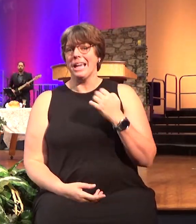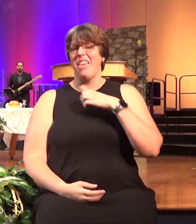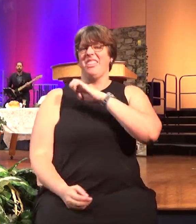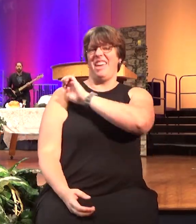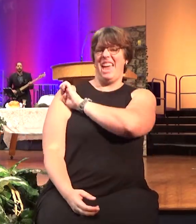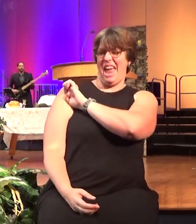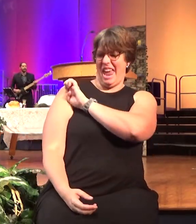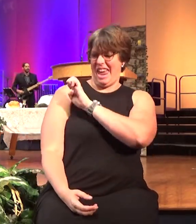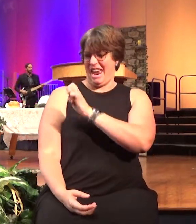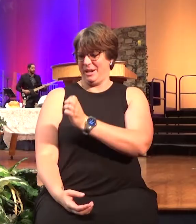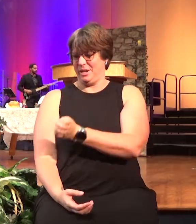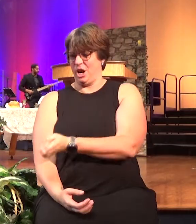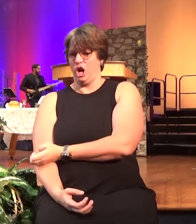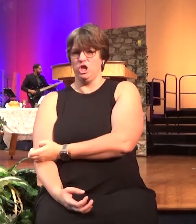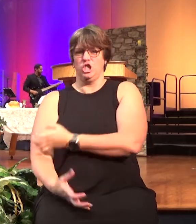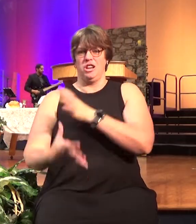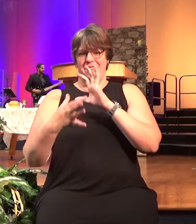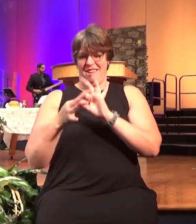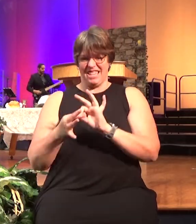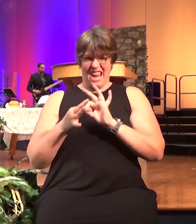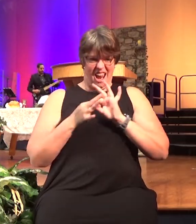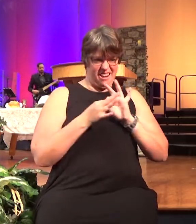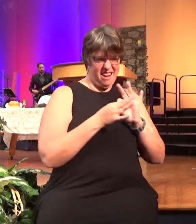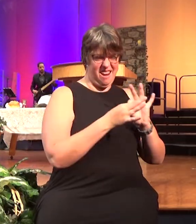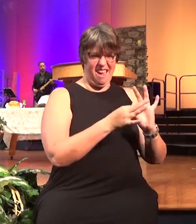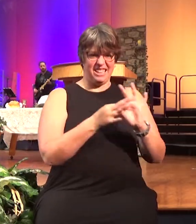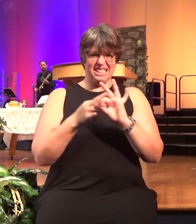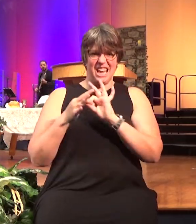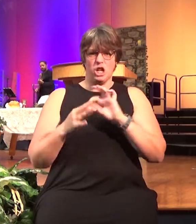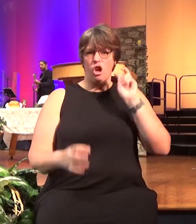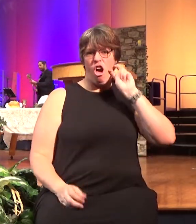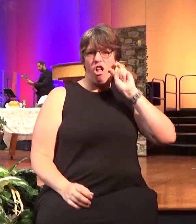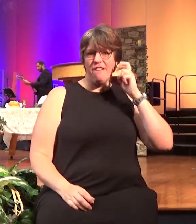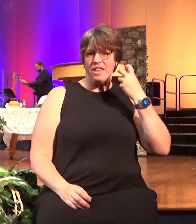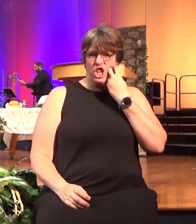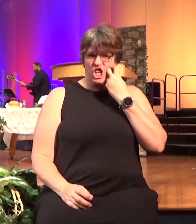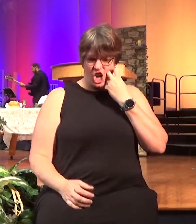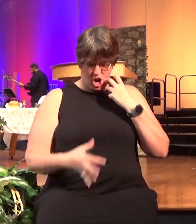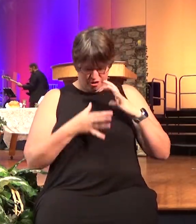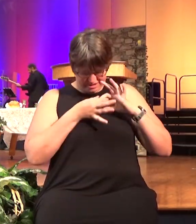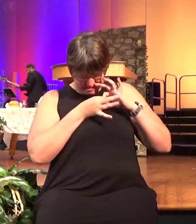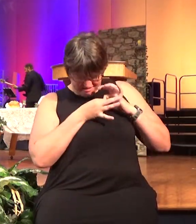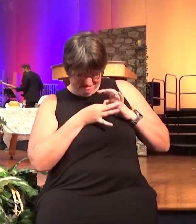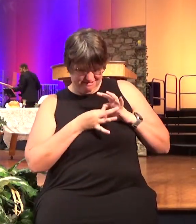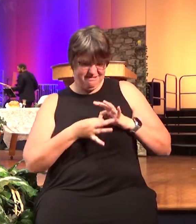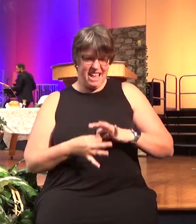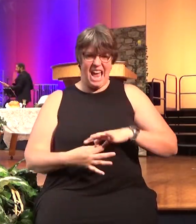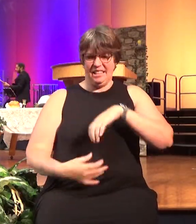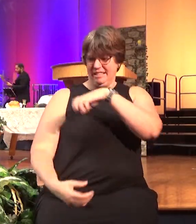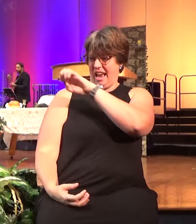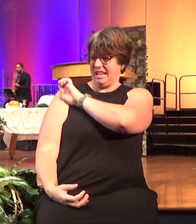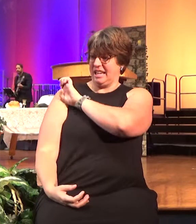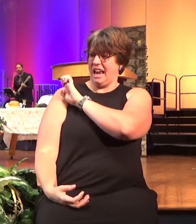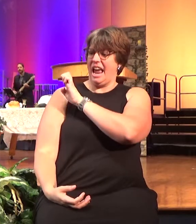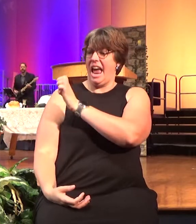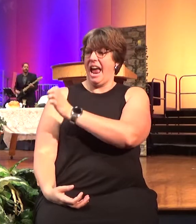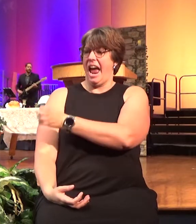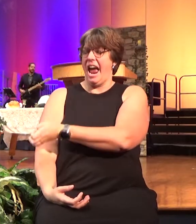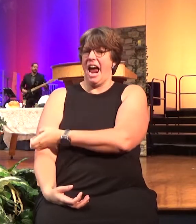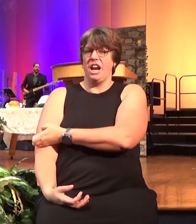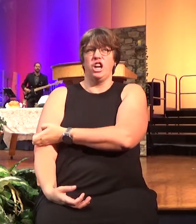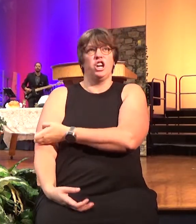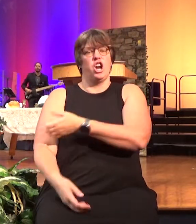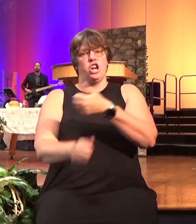may sometimes think differently, we are perfectly